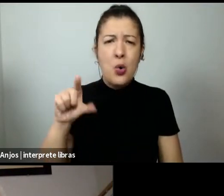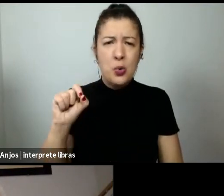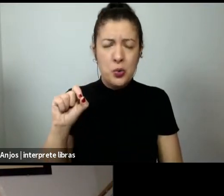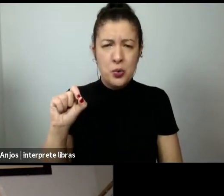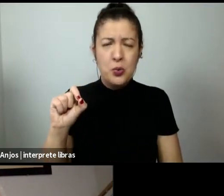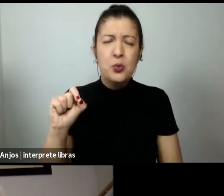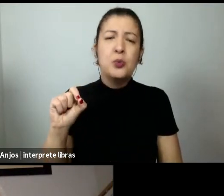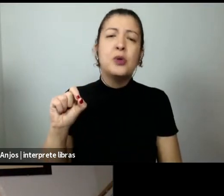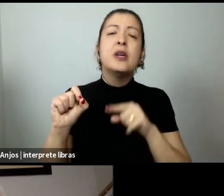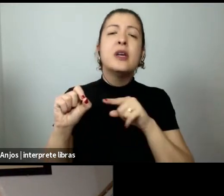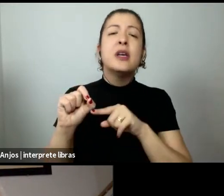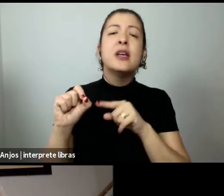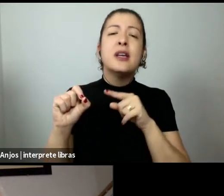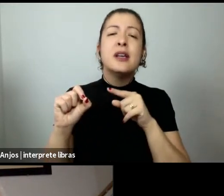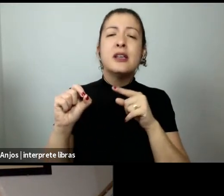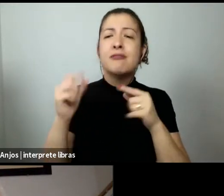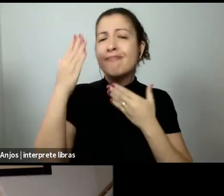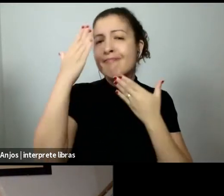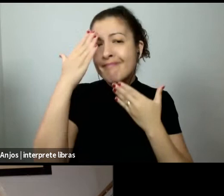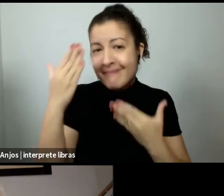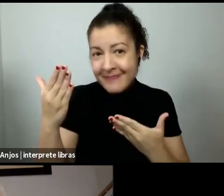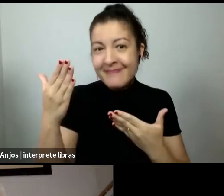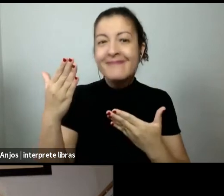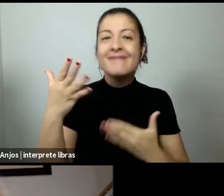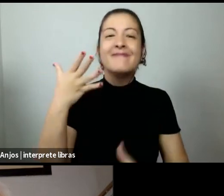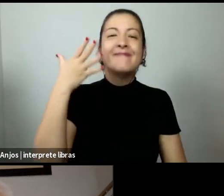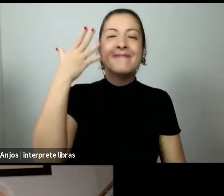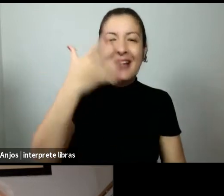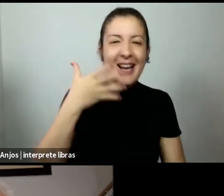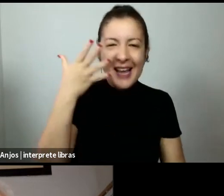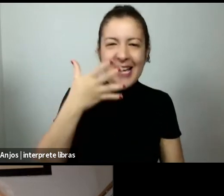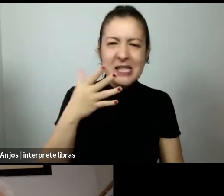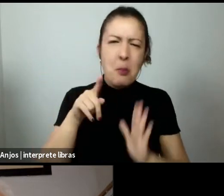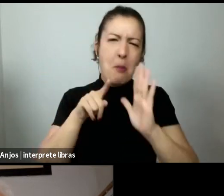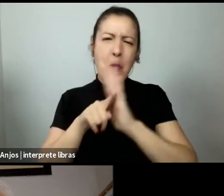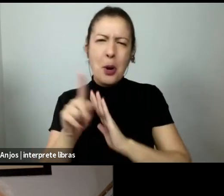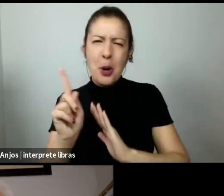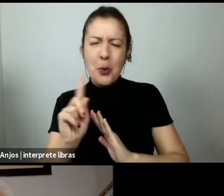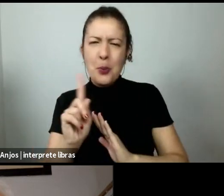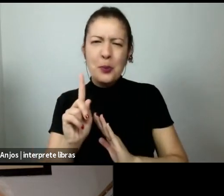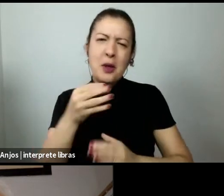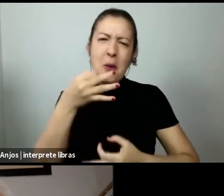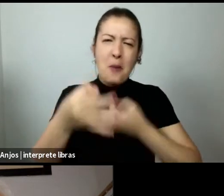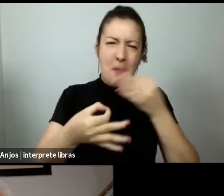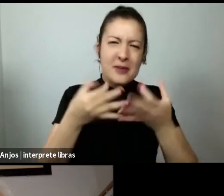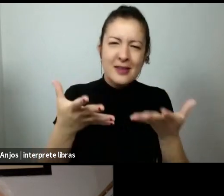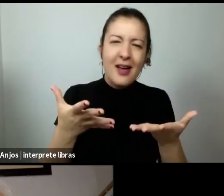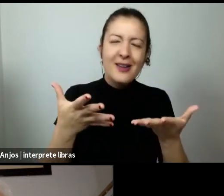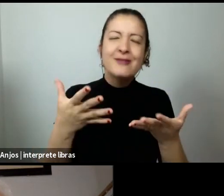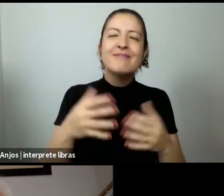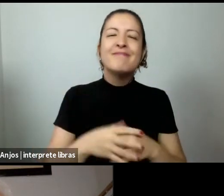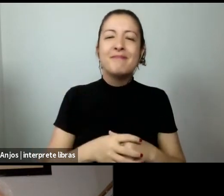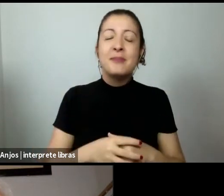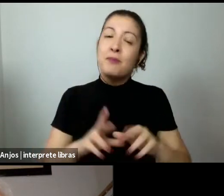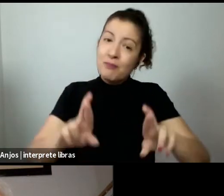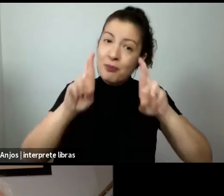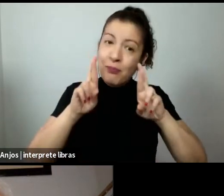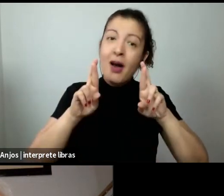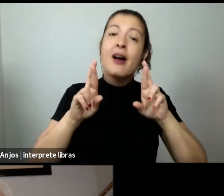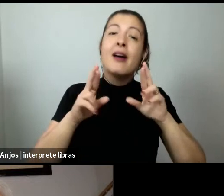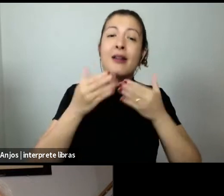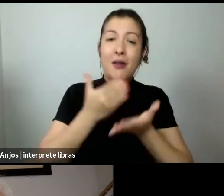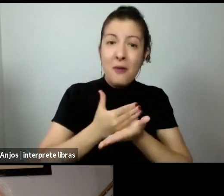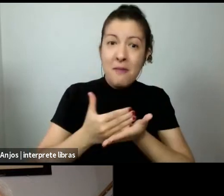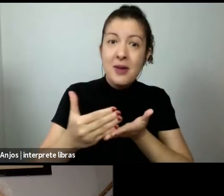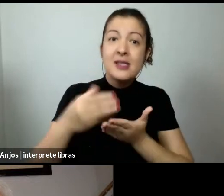muito obrigado por sua palestra. Estamos muito felizes que haja um plano para iniciar um processo de